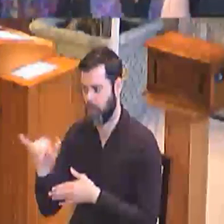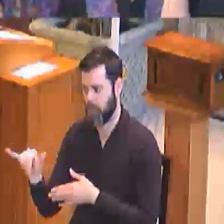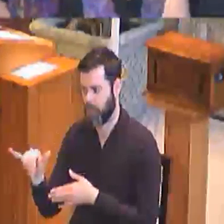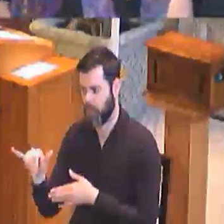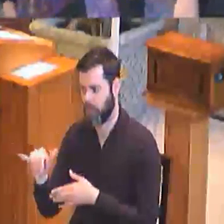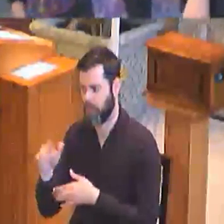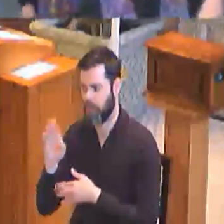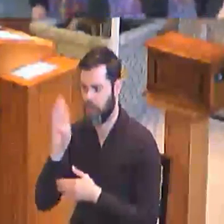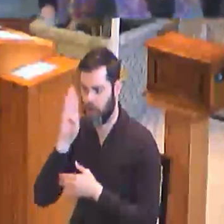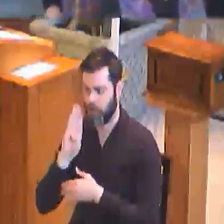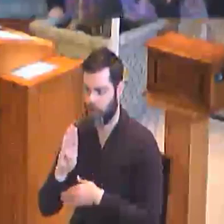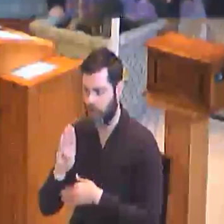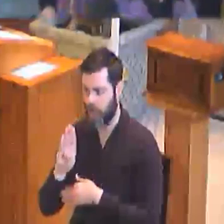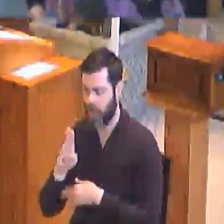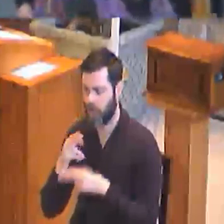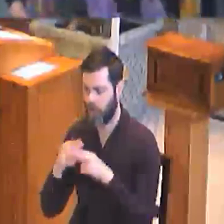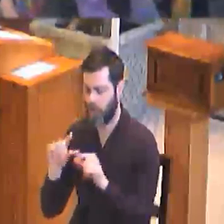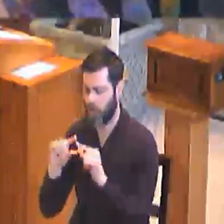Get ready.